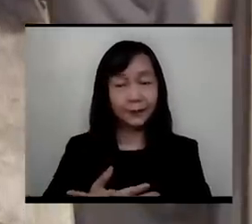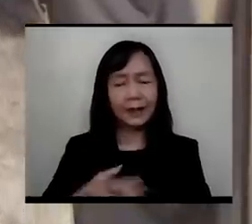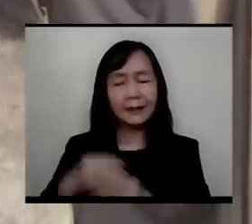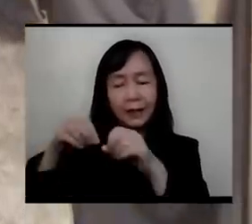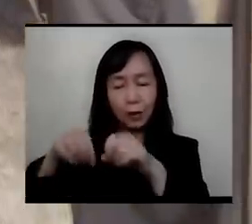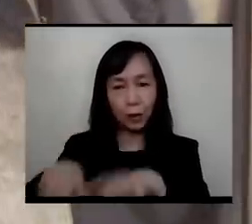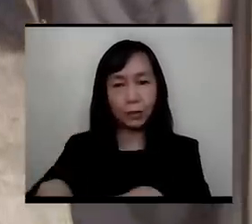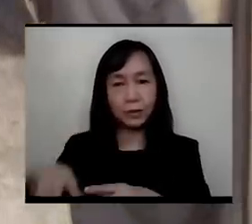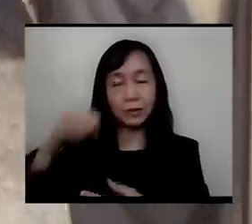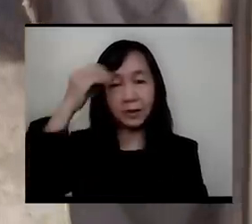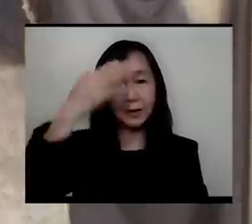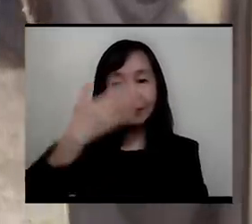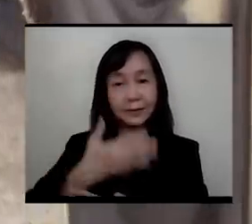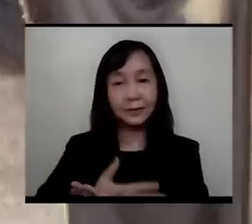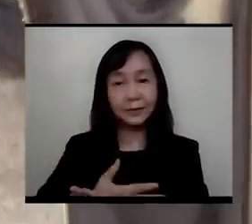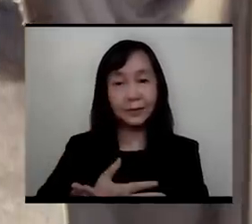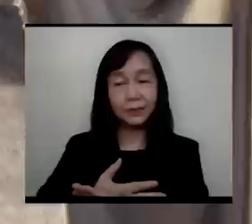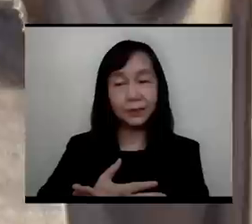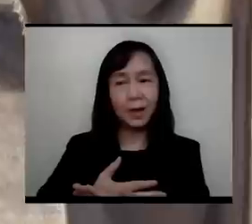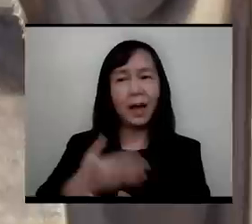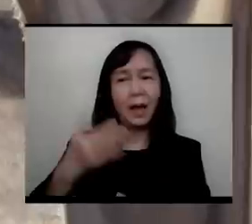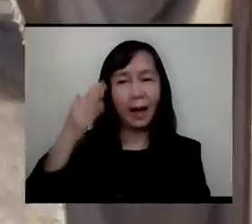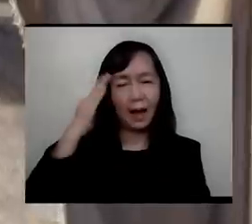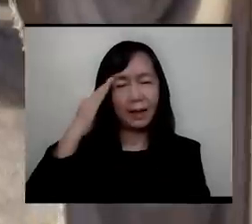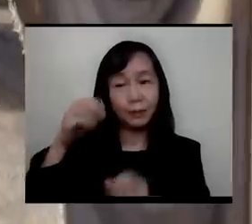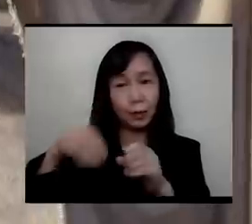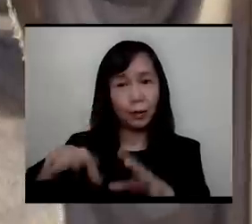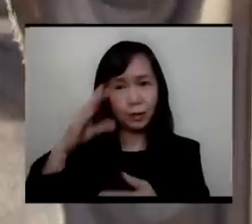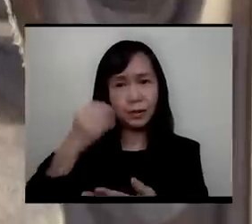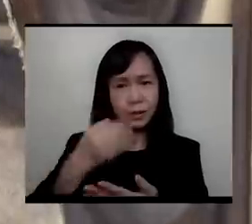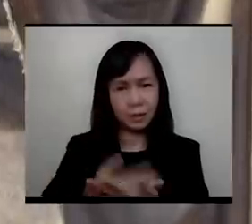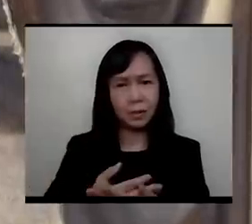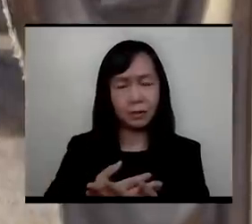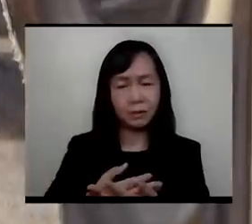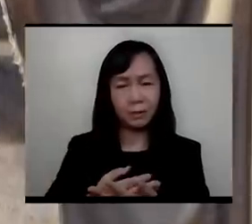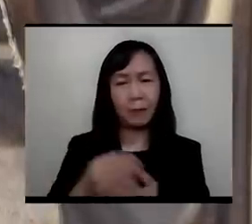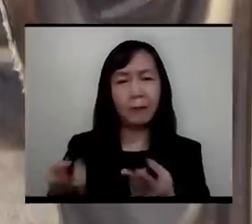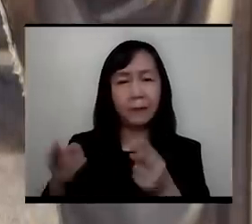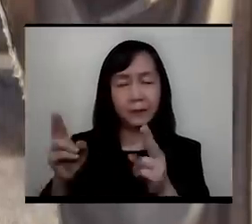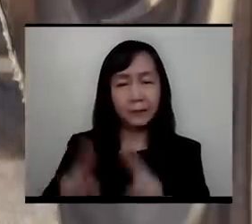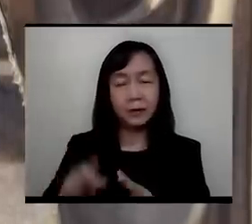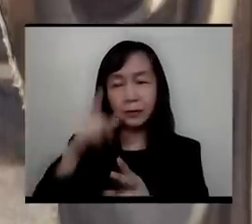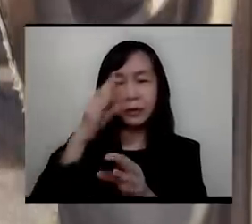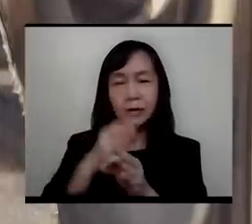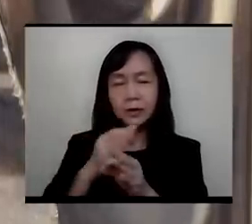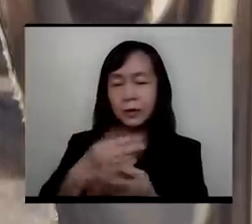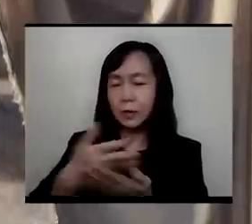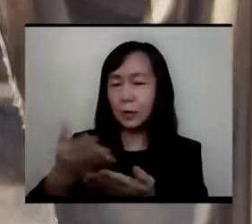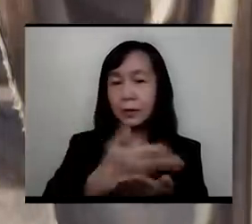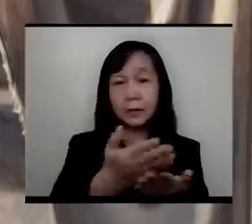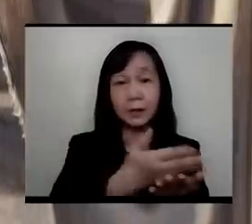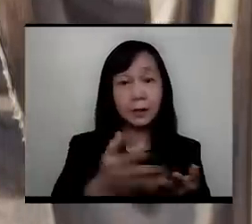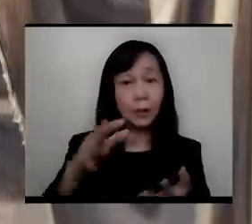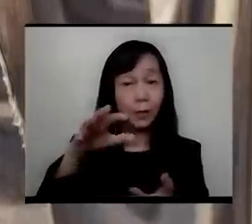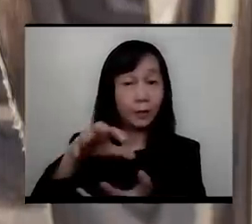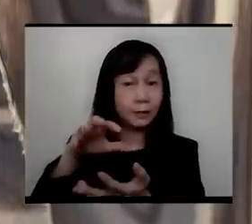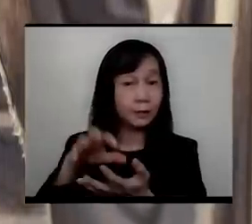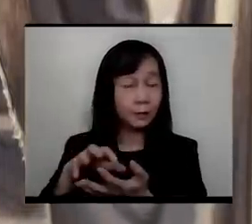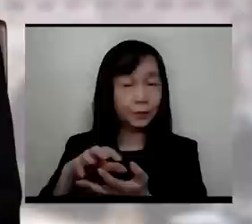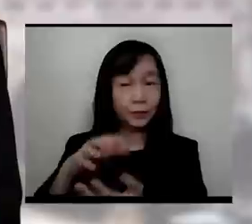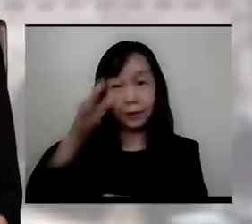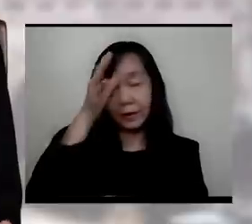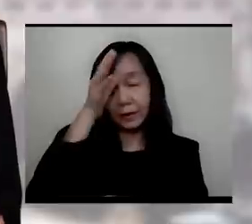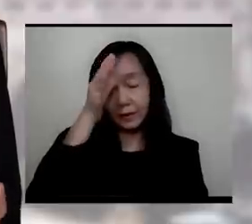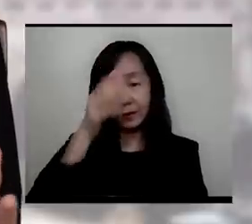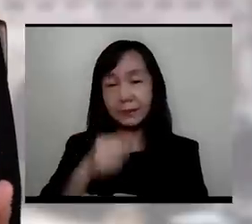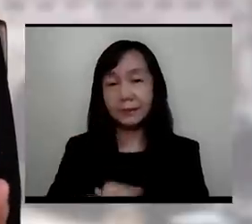son Who knew the consequence Of his infidelity And his squandering Of the wealth of the father